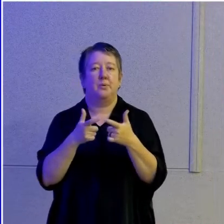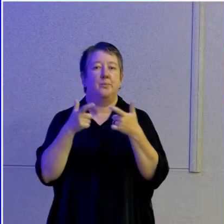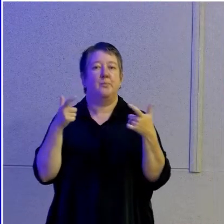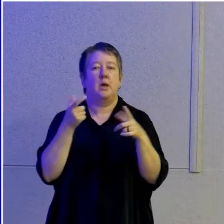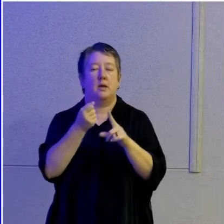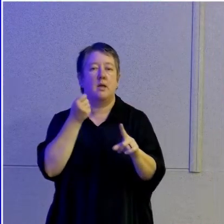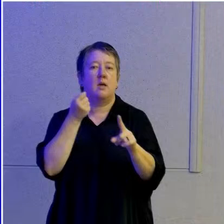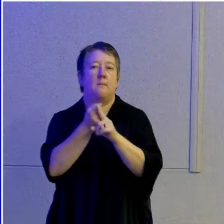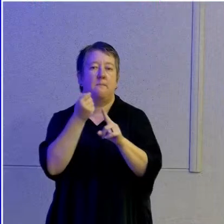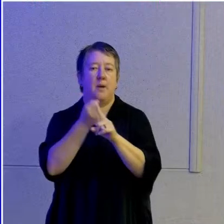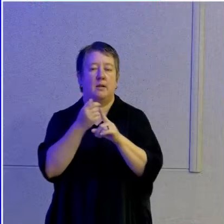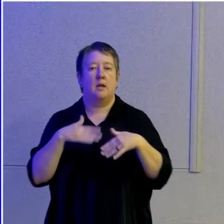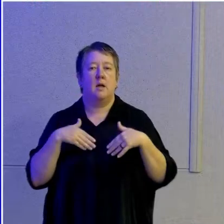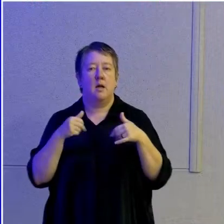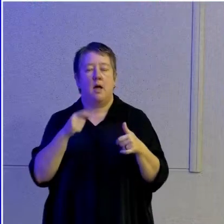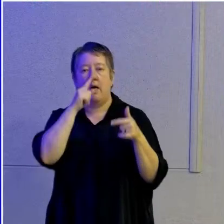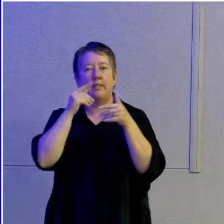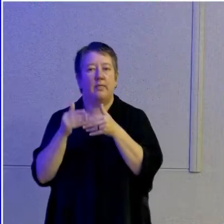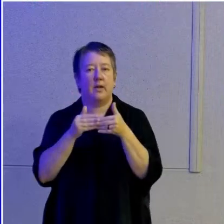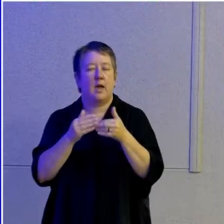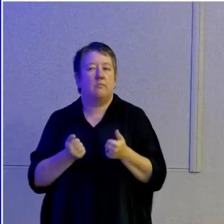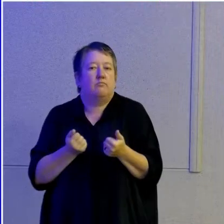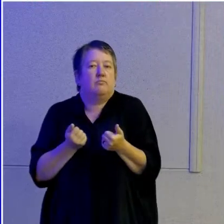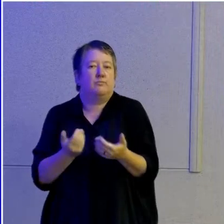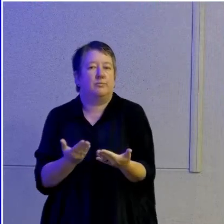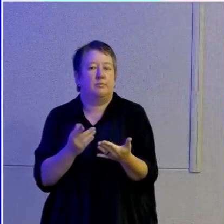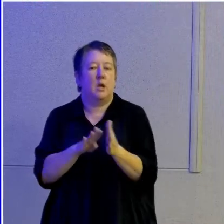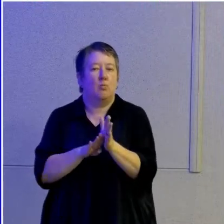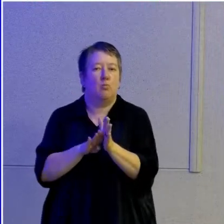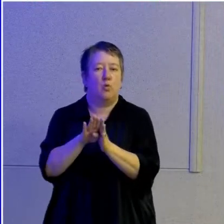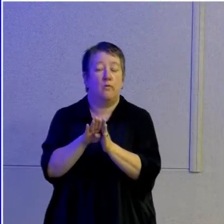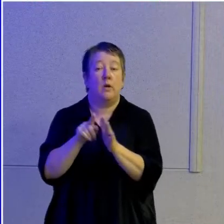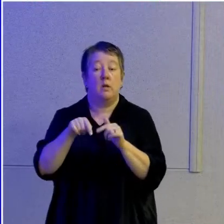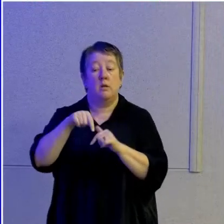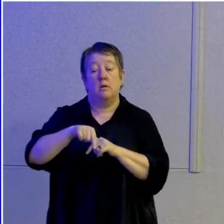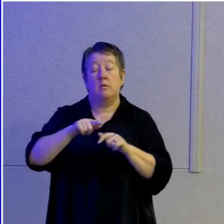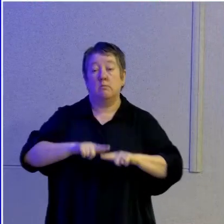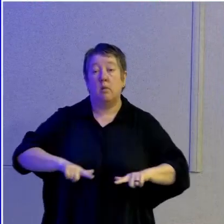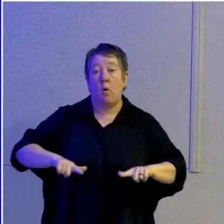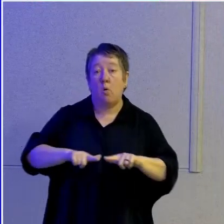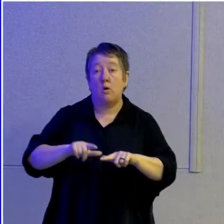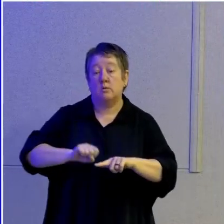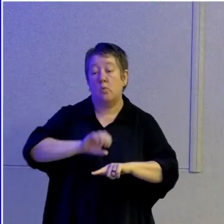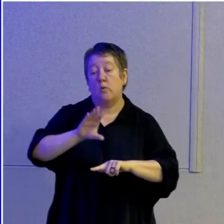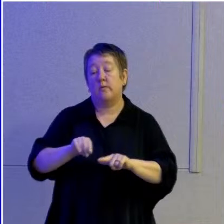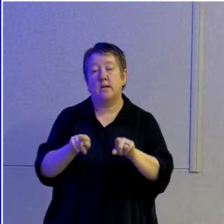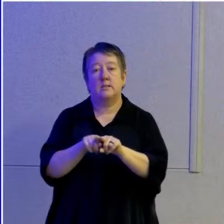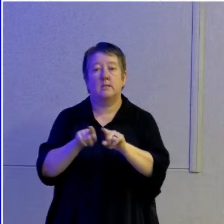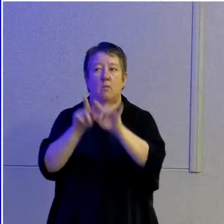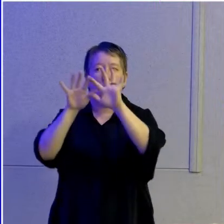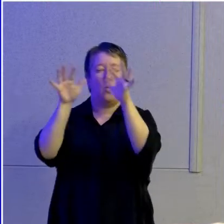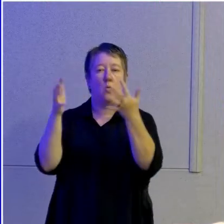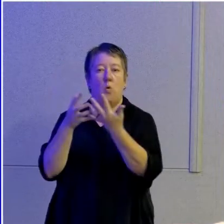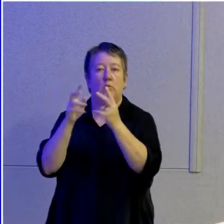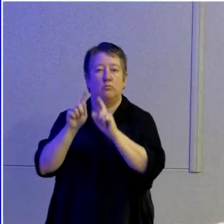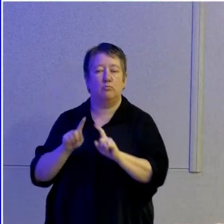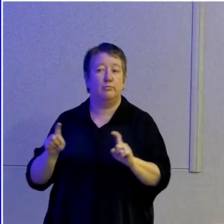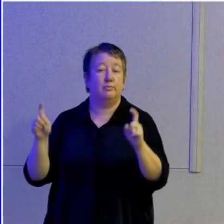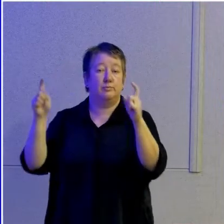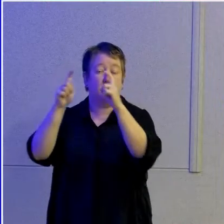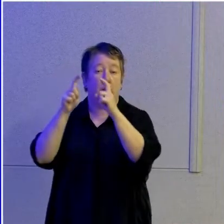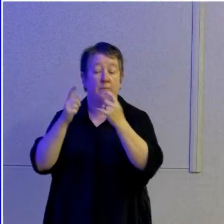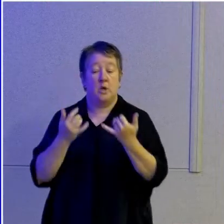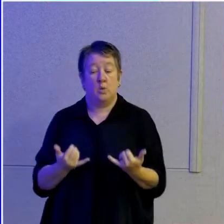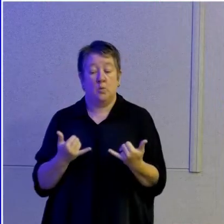of healthcare delivery, both locally and globally. And today we celebrate the advances made